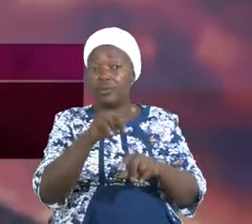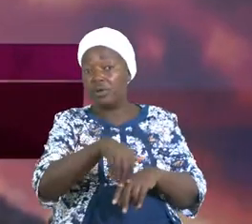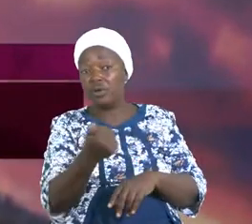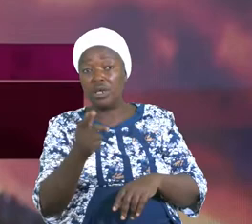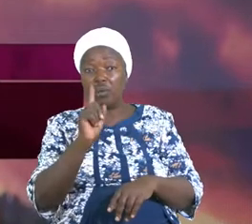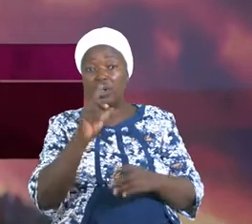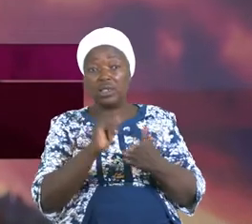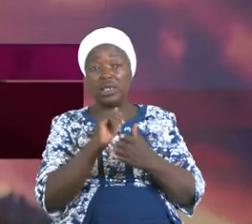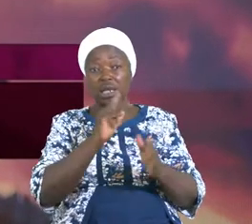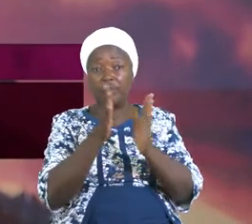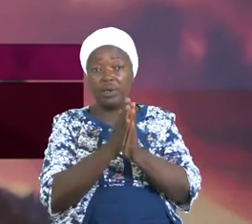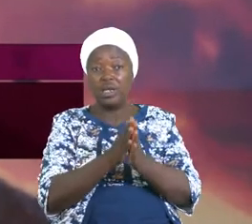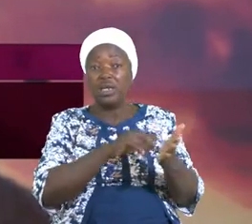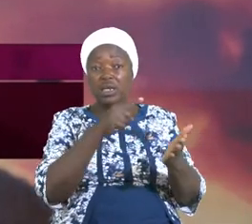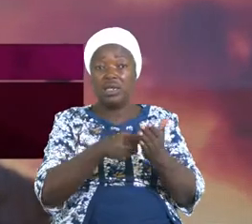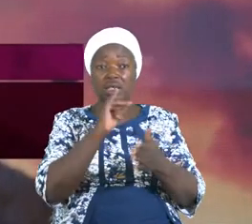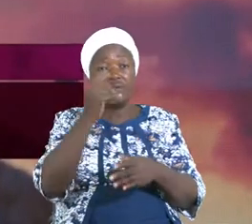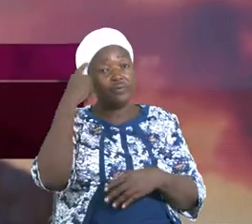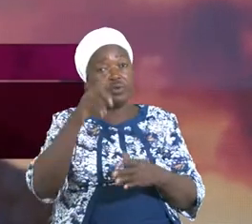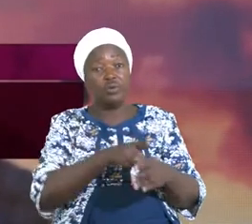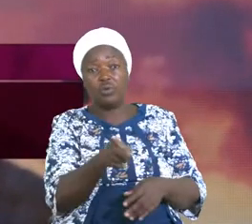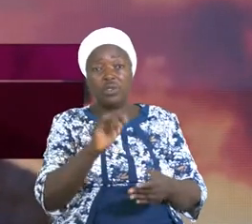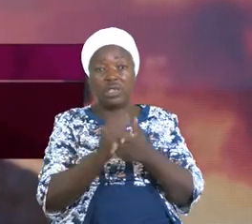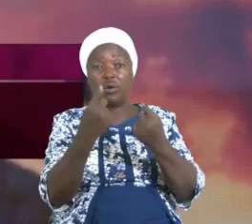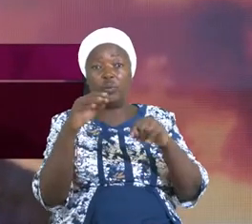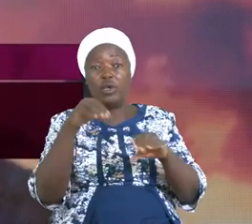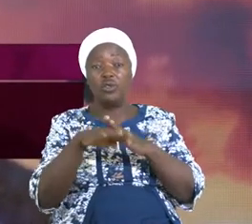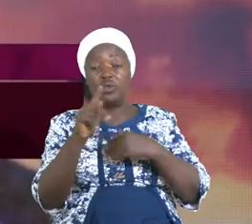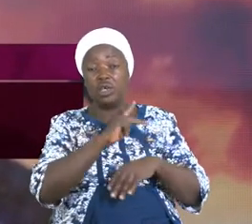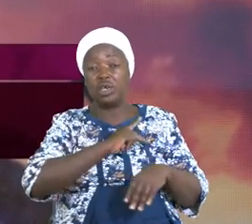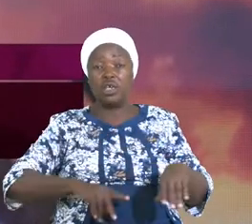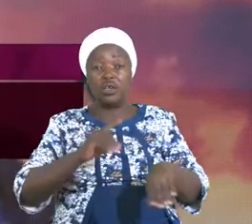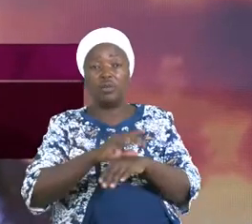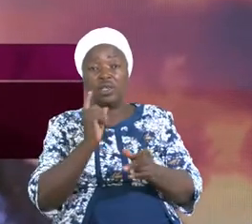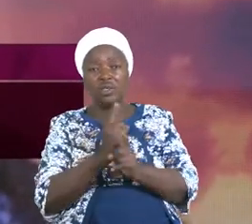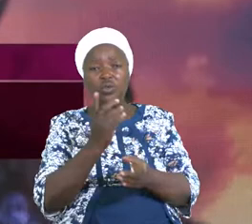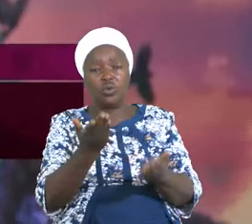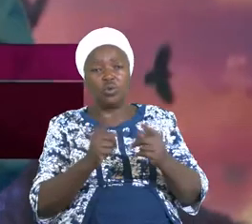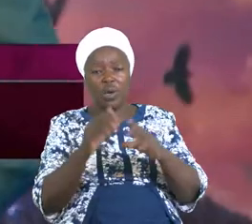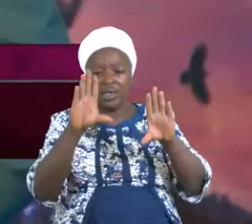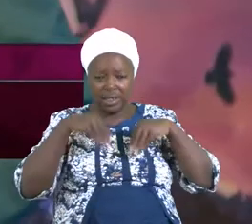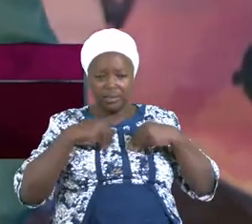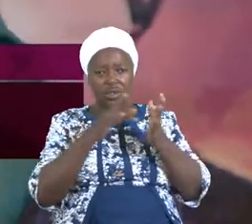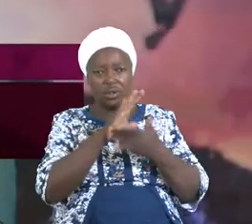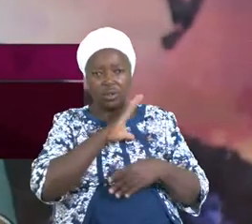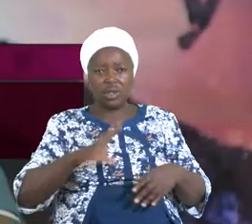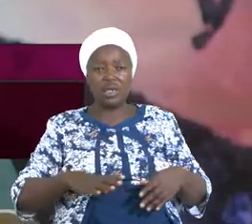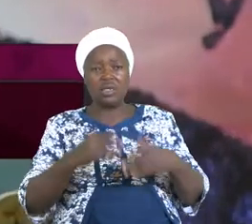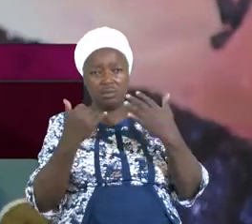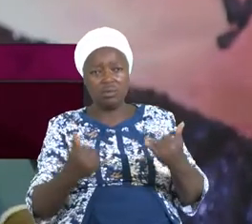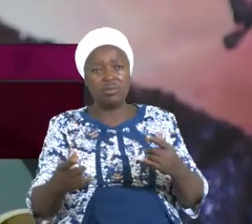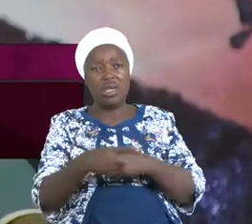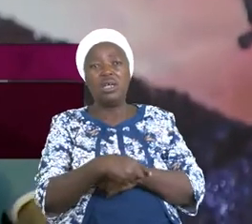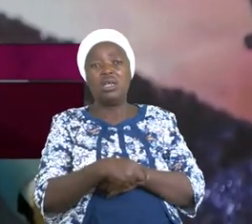for those who are coming into the kingdom fresh. Raise up that hand. God bless you